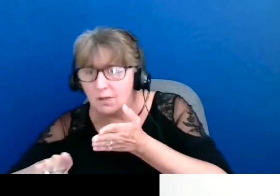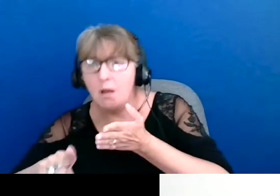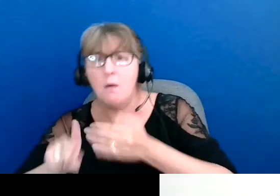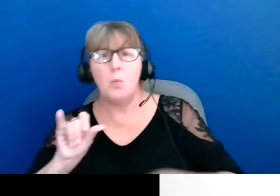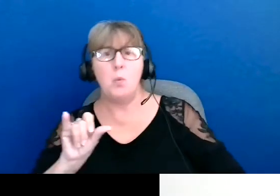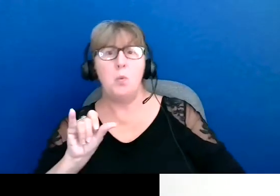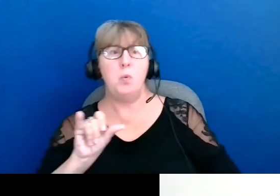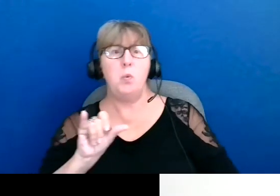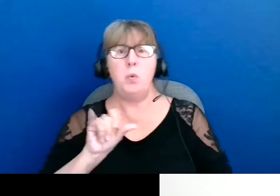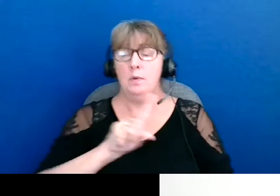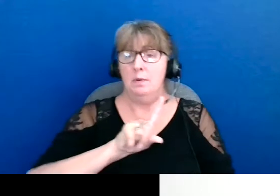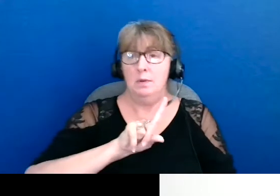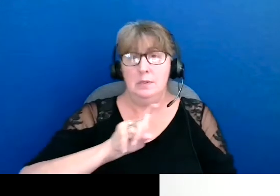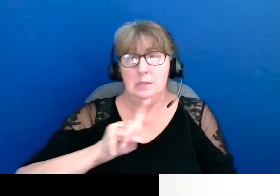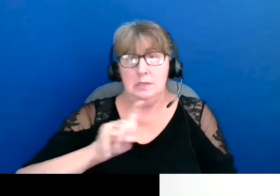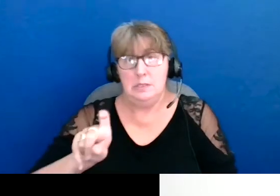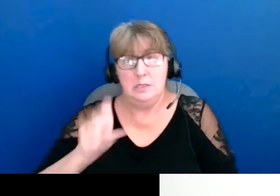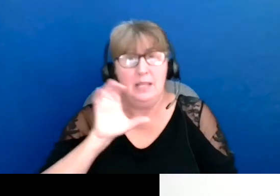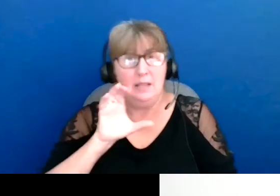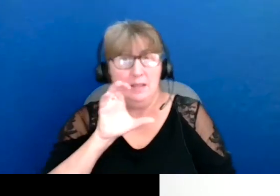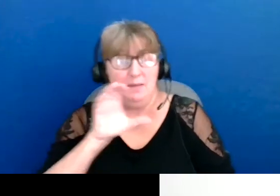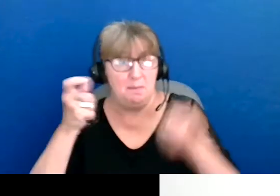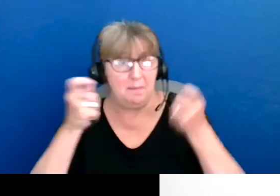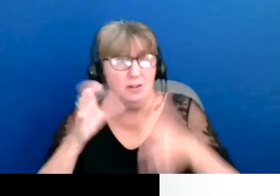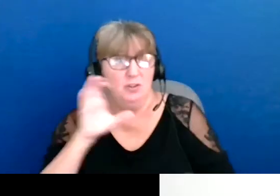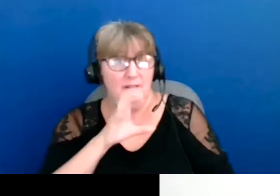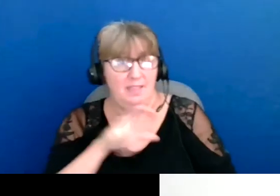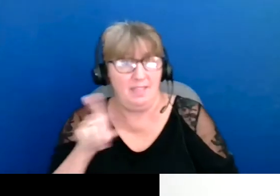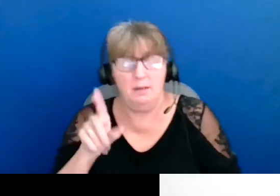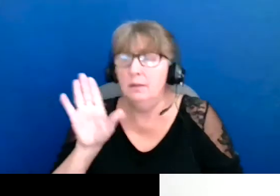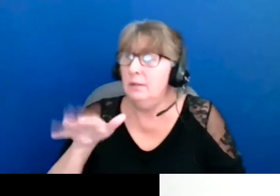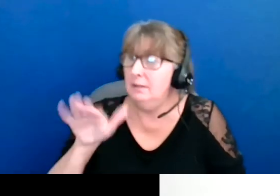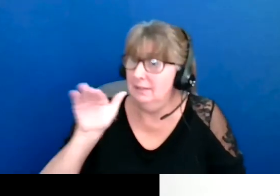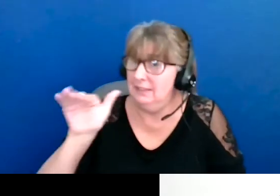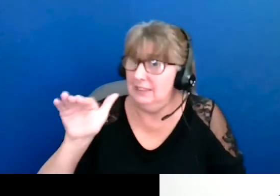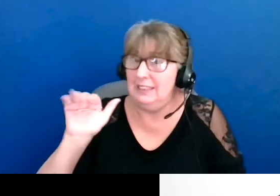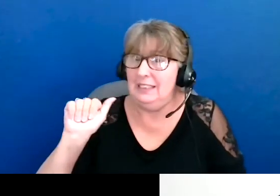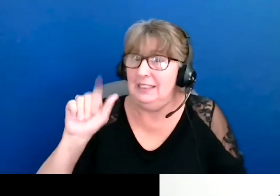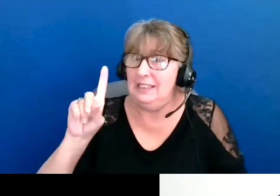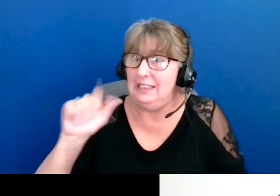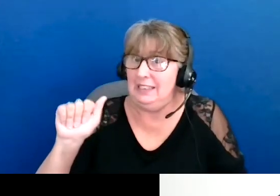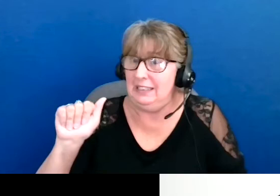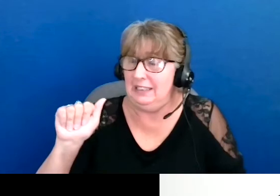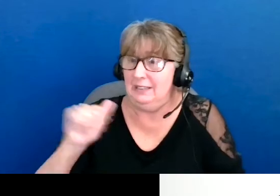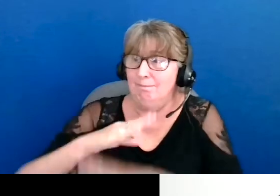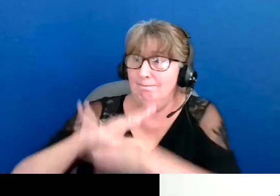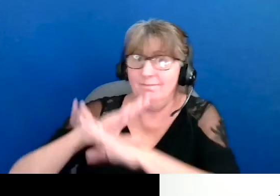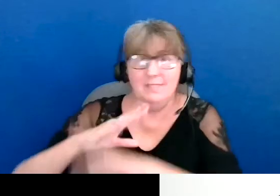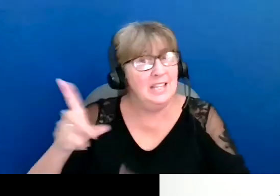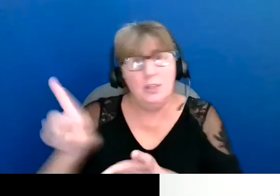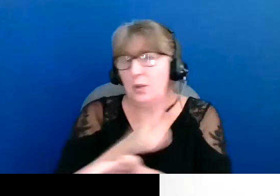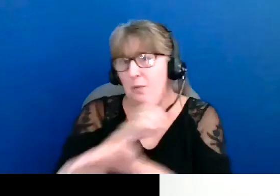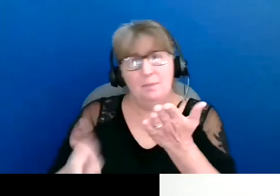manager and I told him, the Americans with Disabilities Act prohibits discrimination against students with